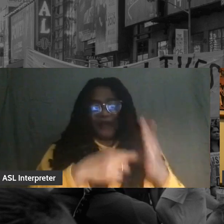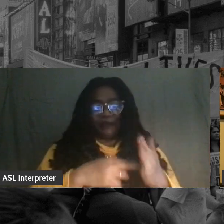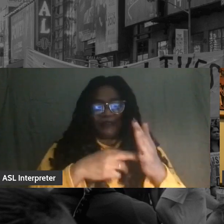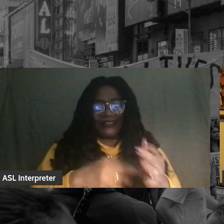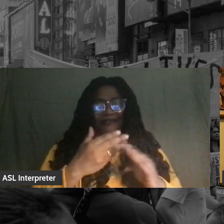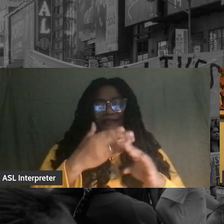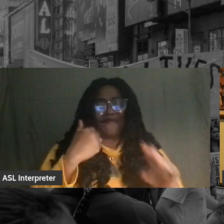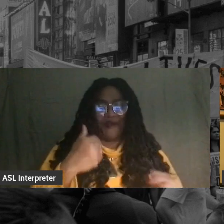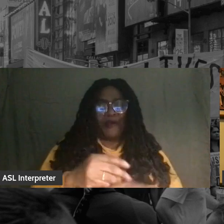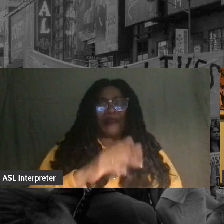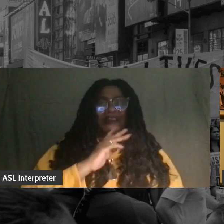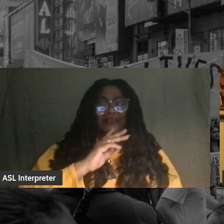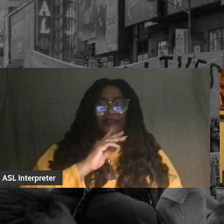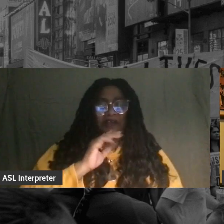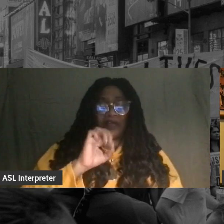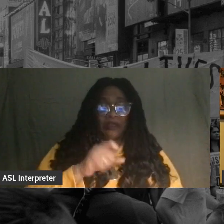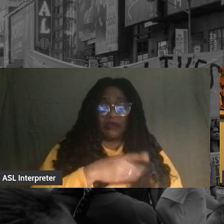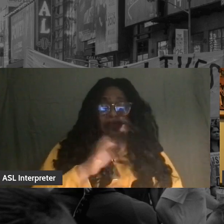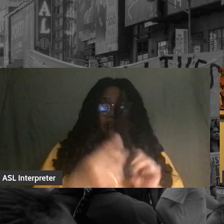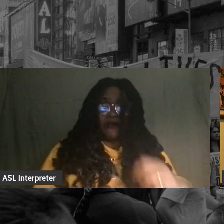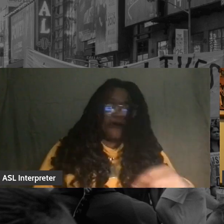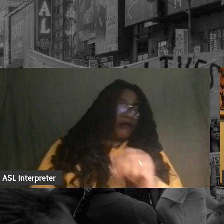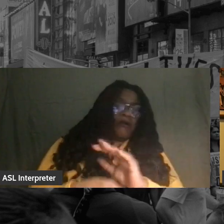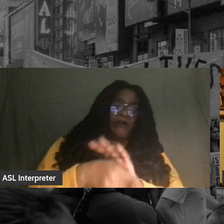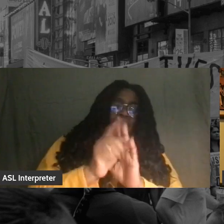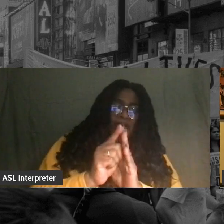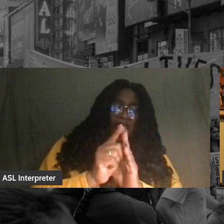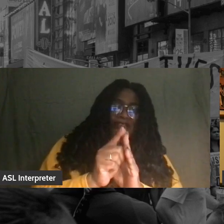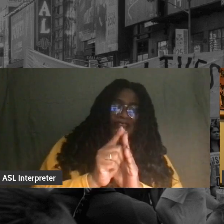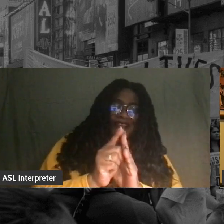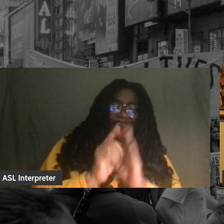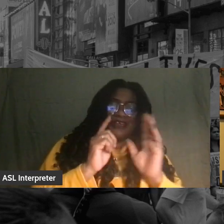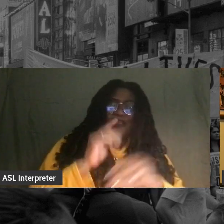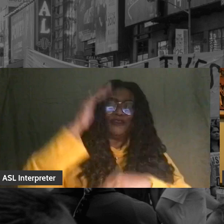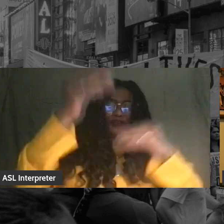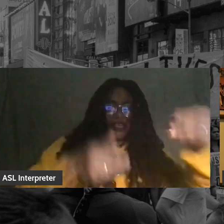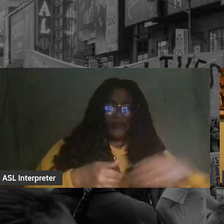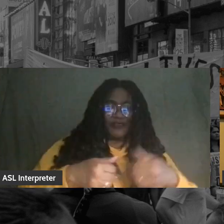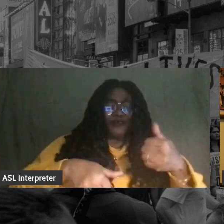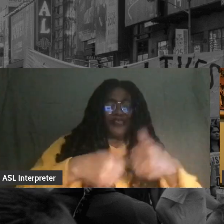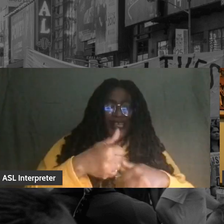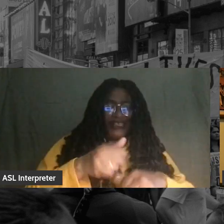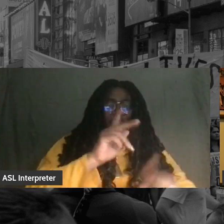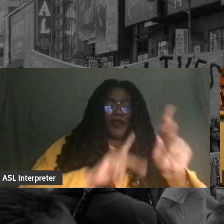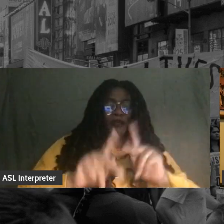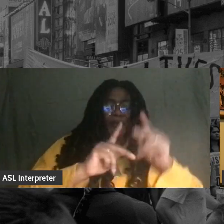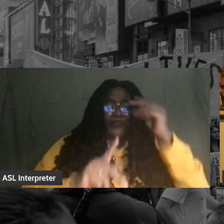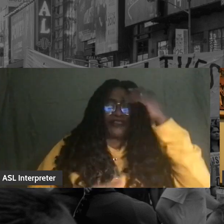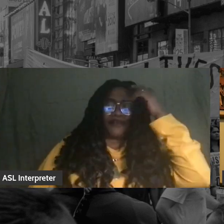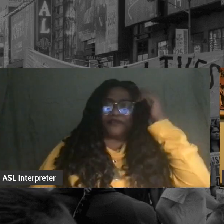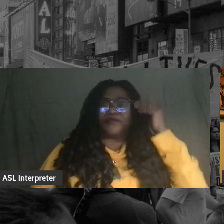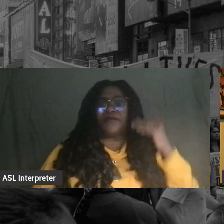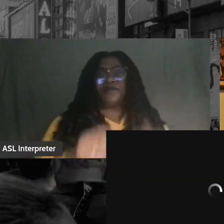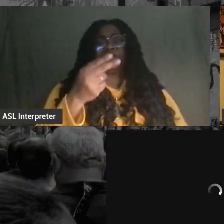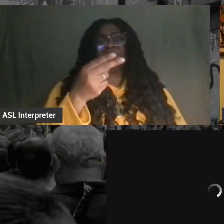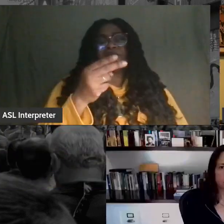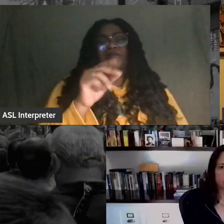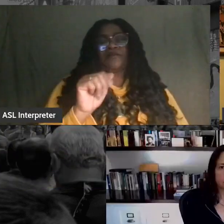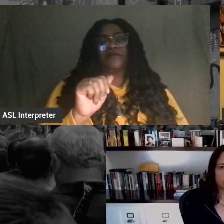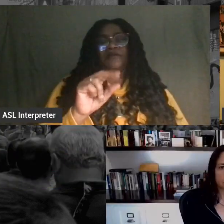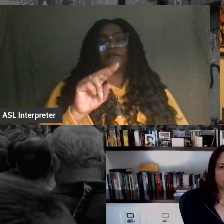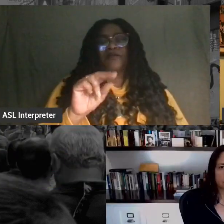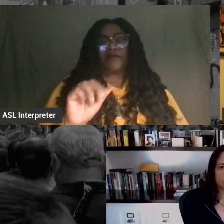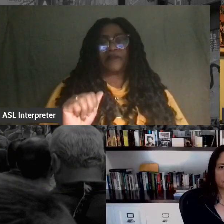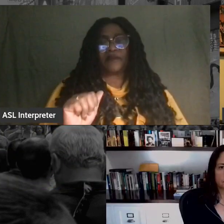our panelists, I'd like to take a few minutes to briefly introduce each of them to you. Hanna Weg is both a screenwriter